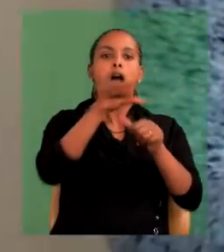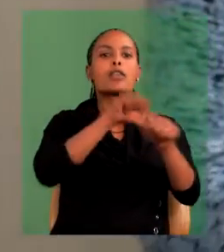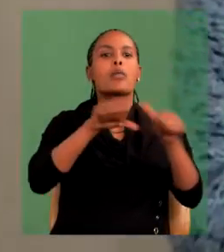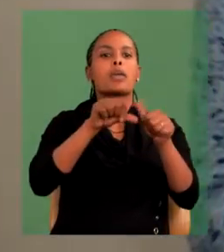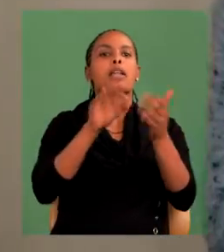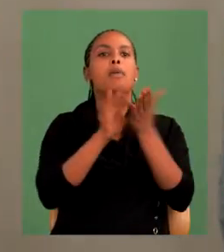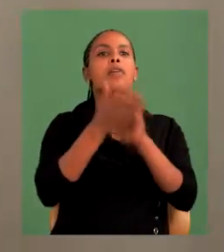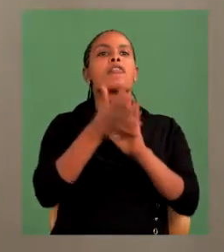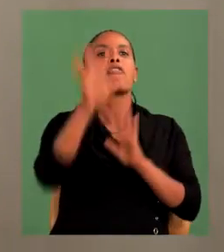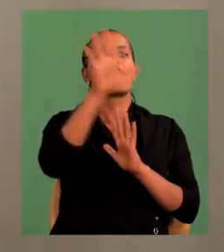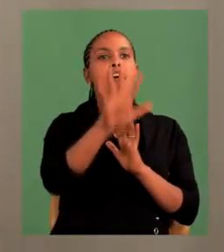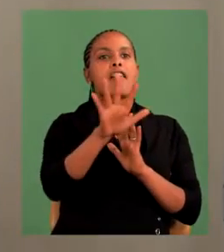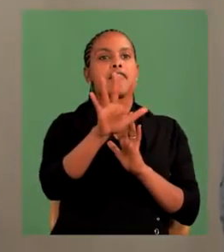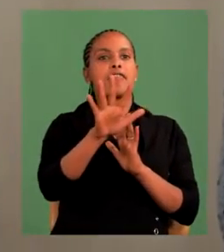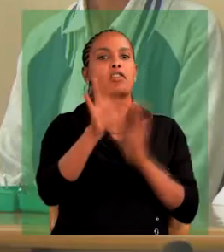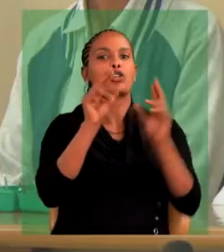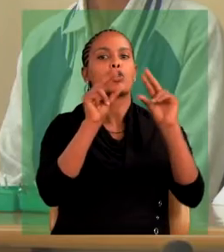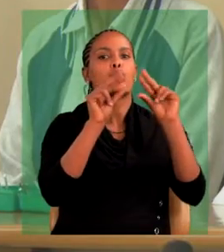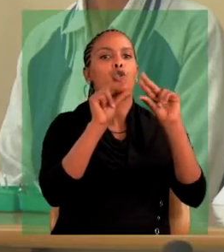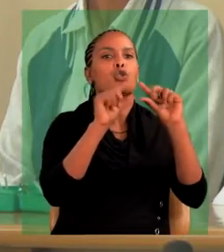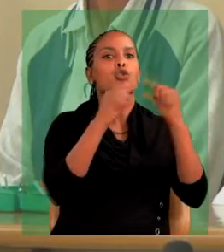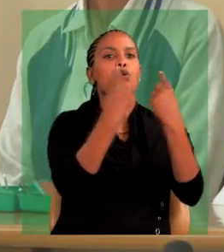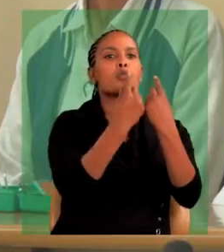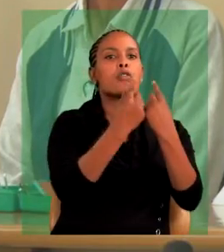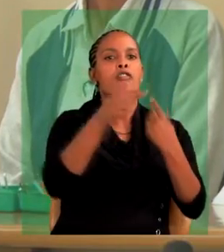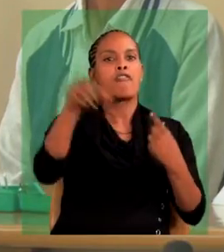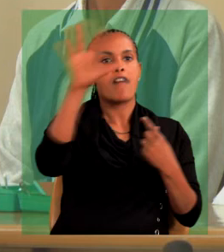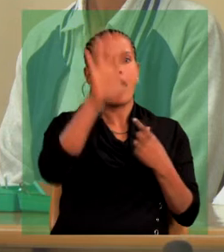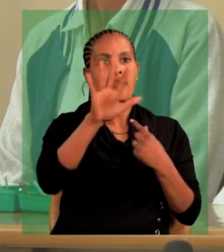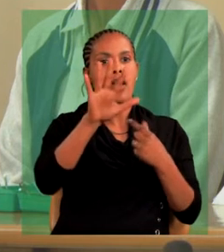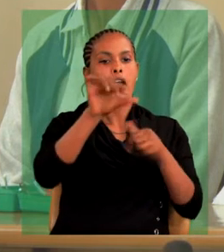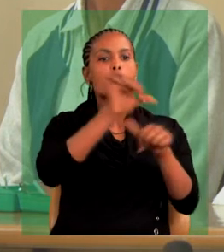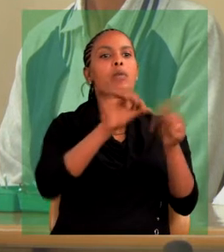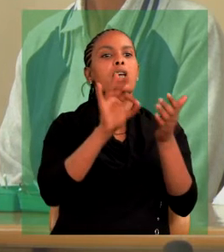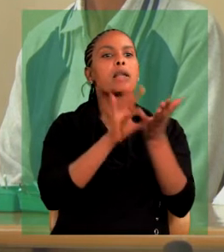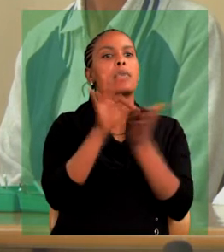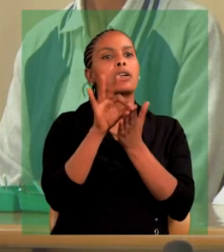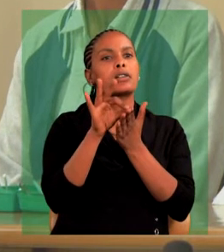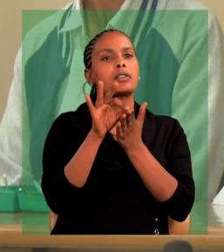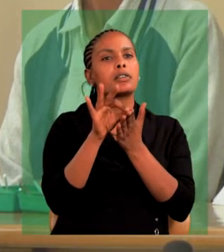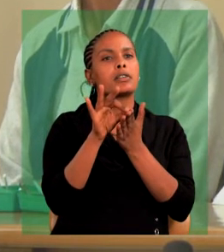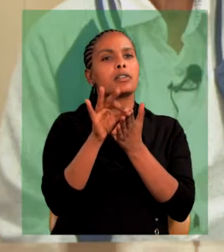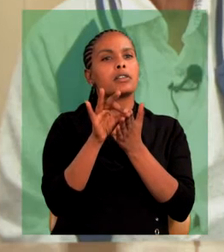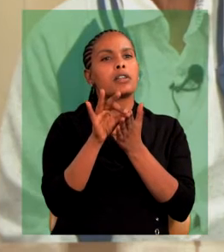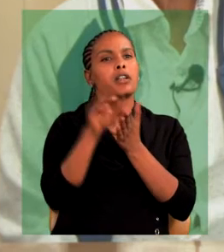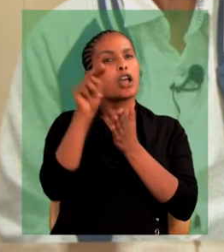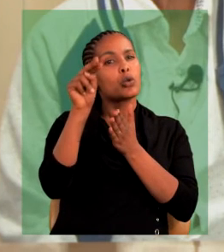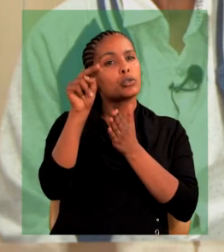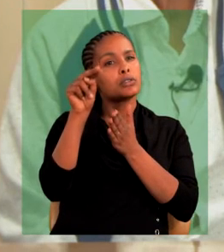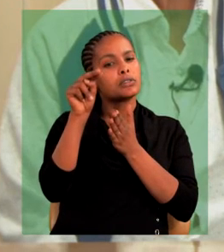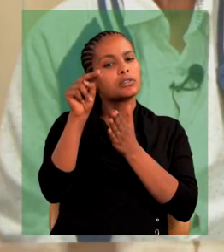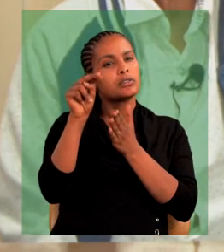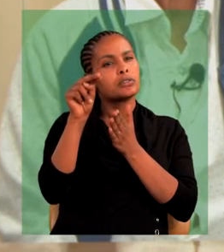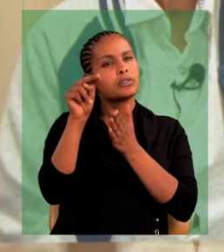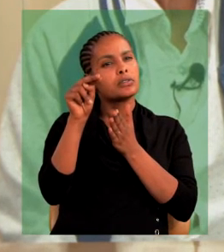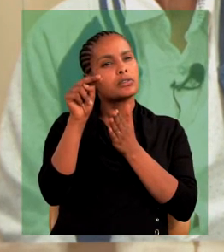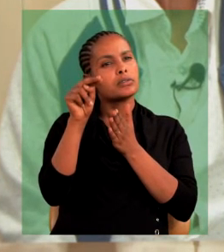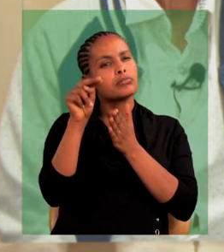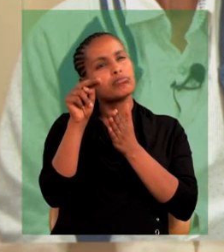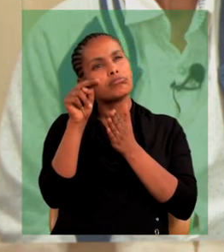number 5, it belongs to group 5. But what is its atomic number? For nitrogen? Yeah.